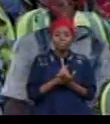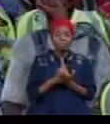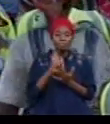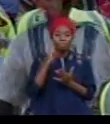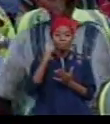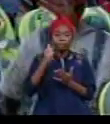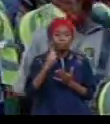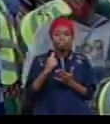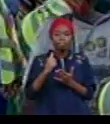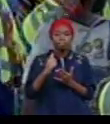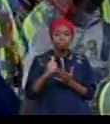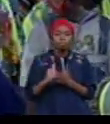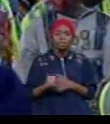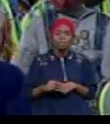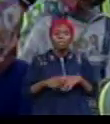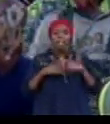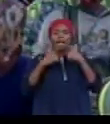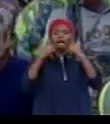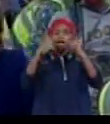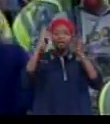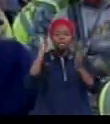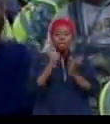Another louder amen.